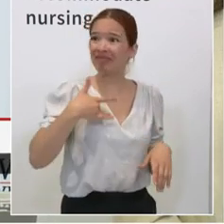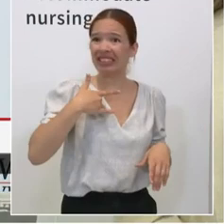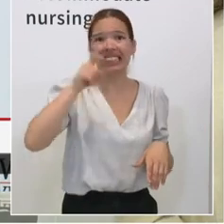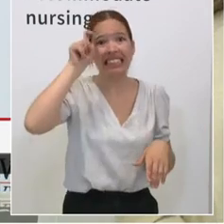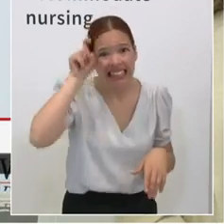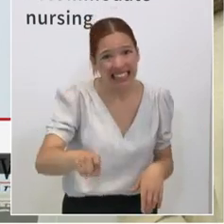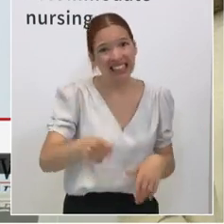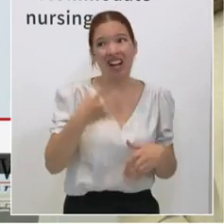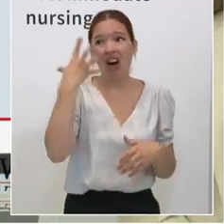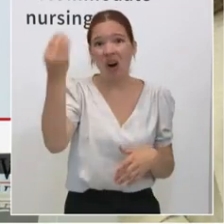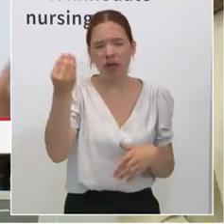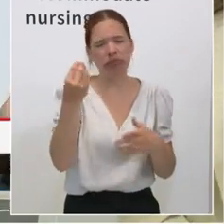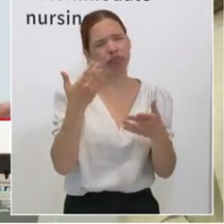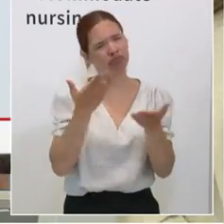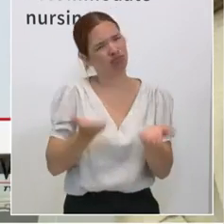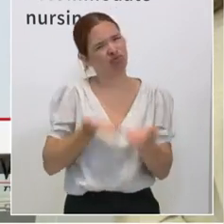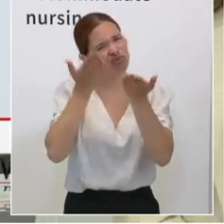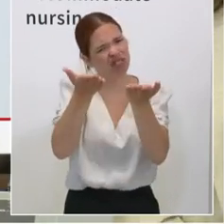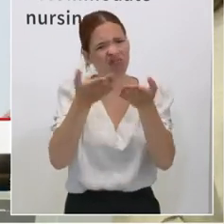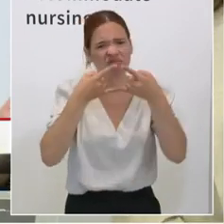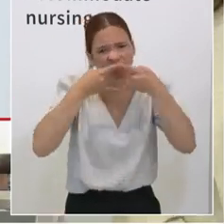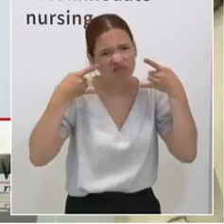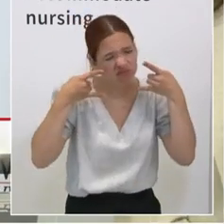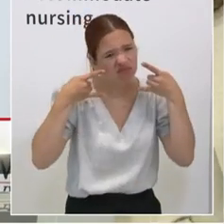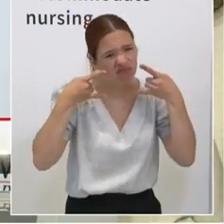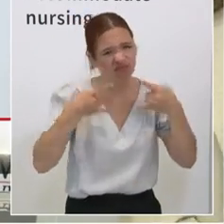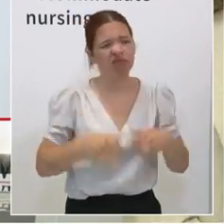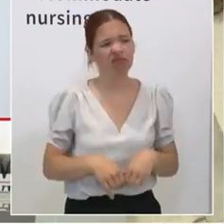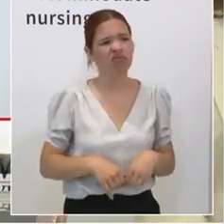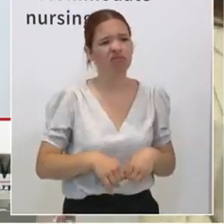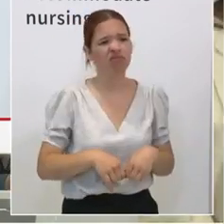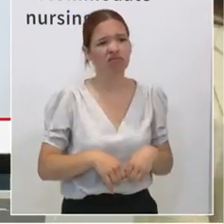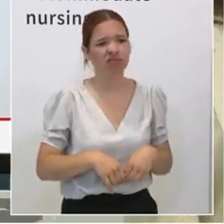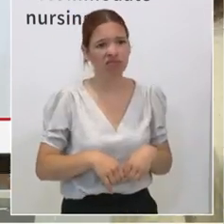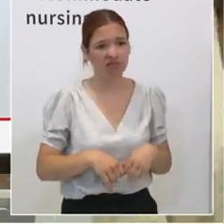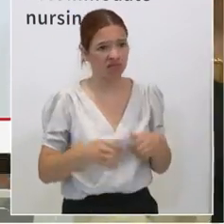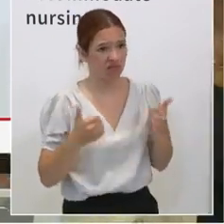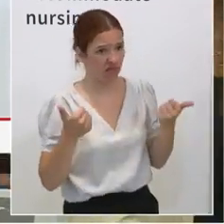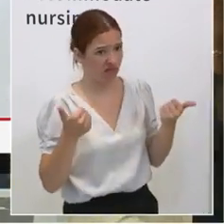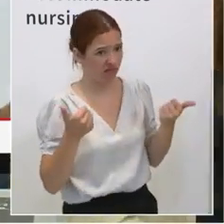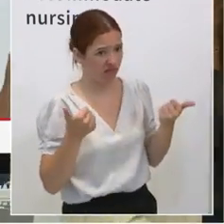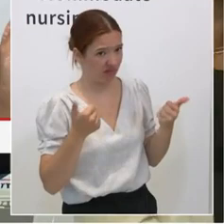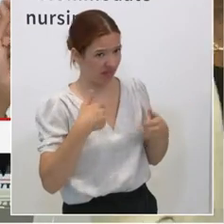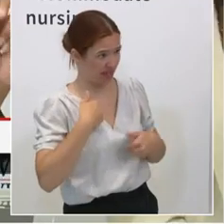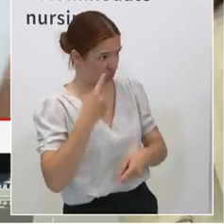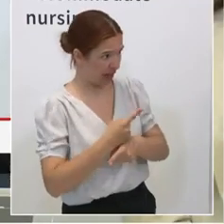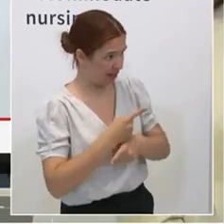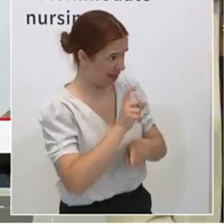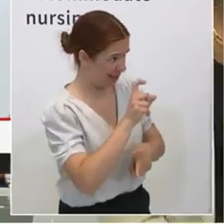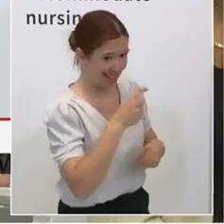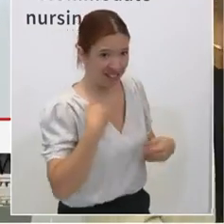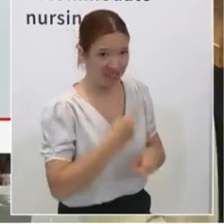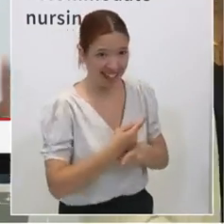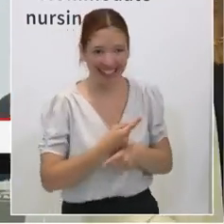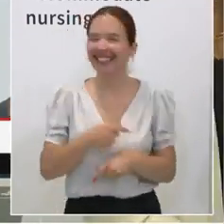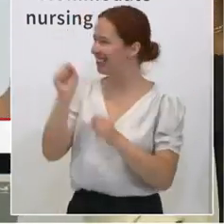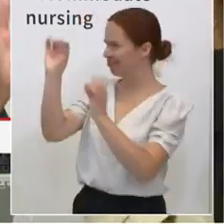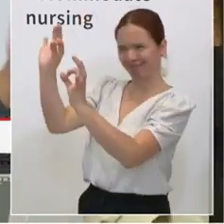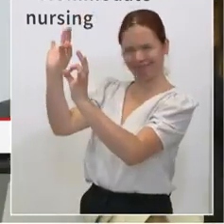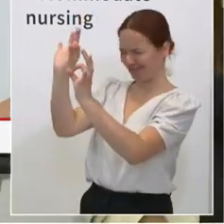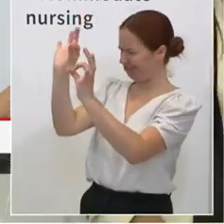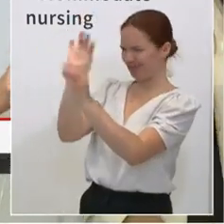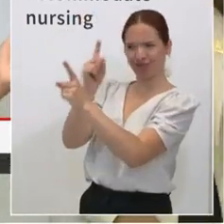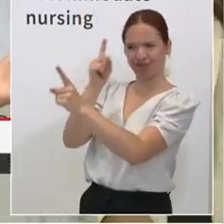your exposure. But let me, how'd I do? I did okay? All right, good. Let me turn to the